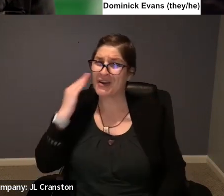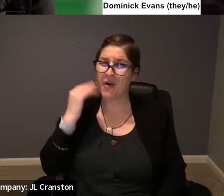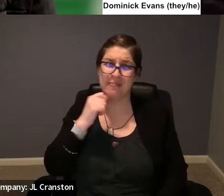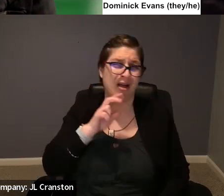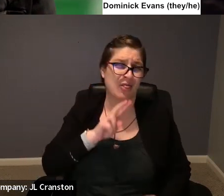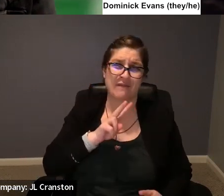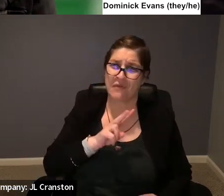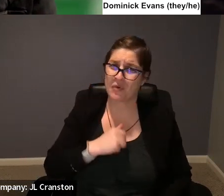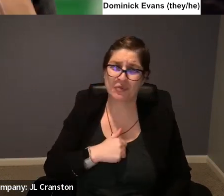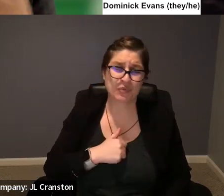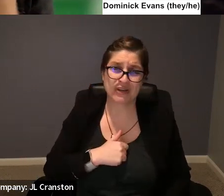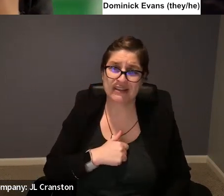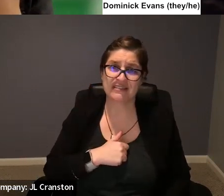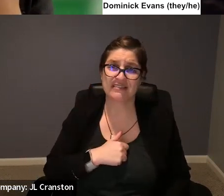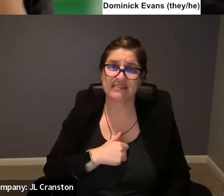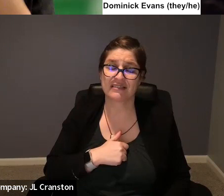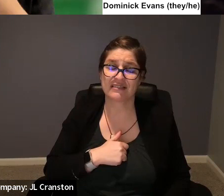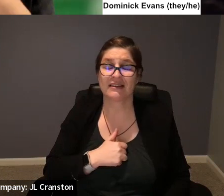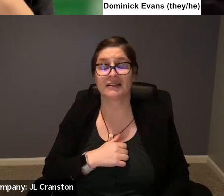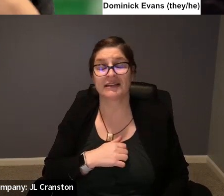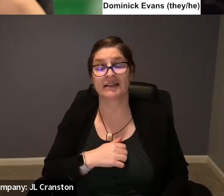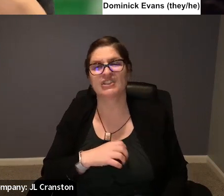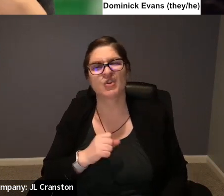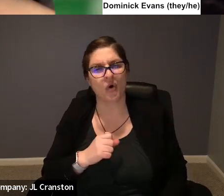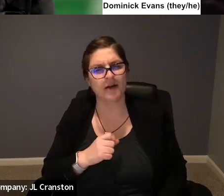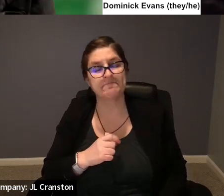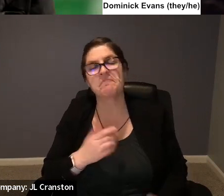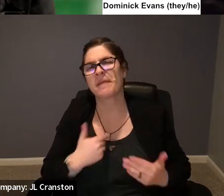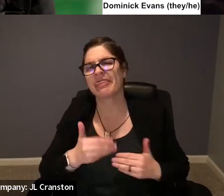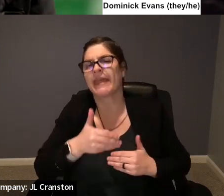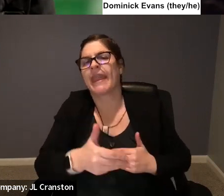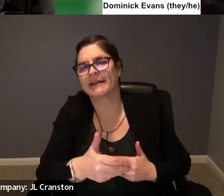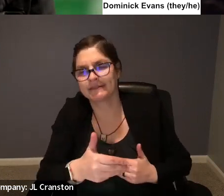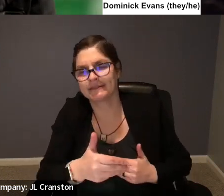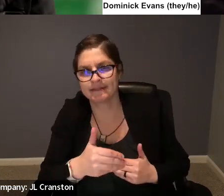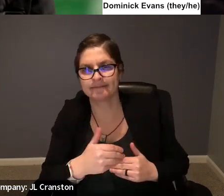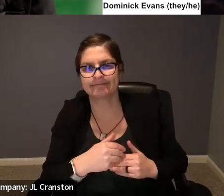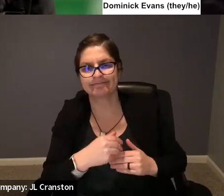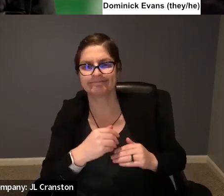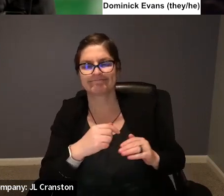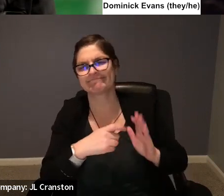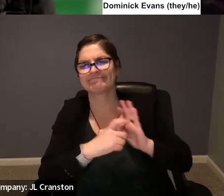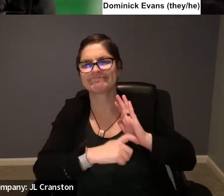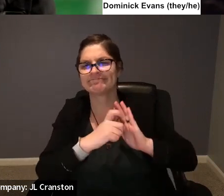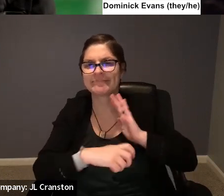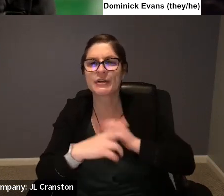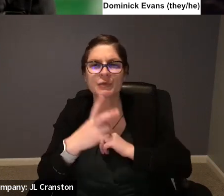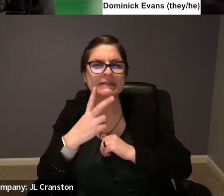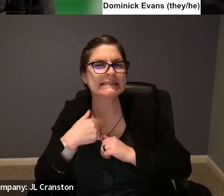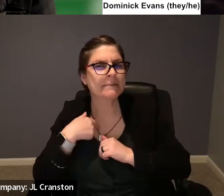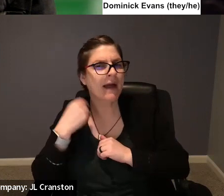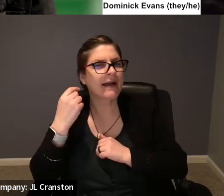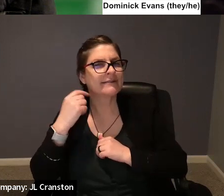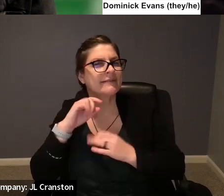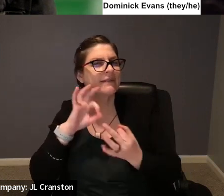because of it. So I'm sure in the next paper, you will see my thoughts on this show. So I guess keep an eye on